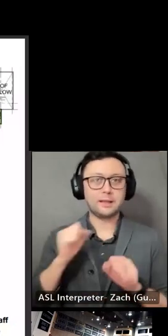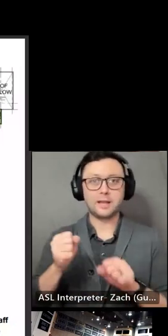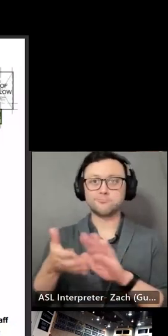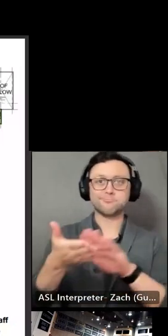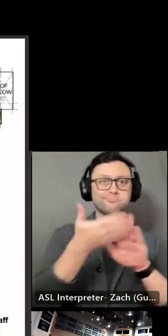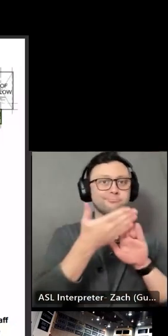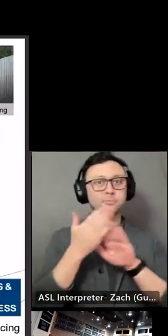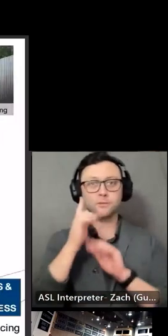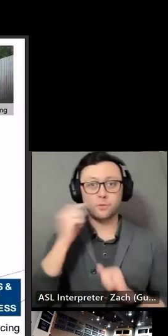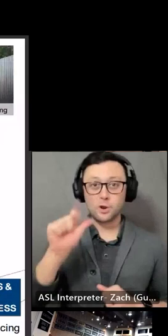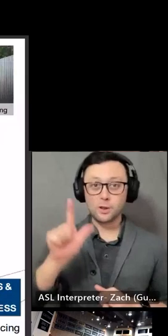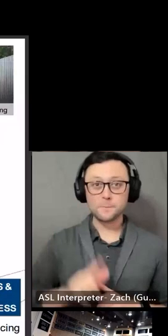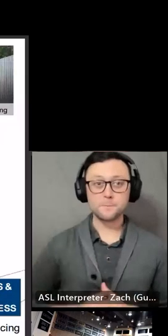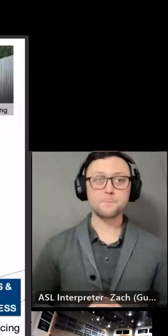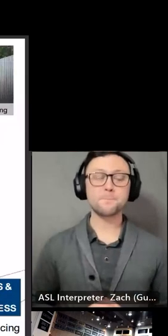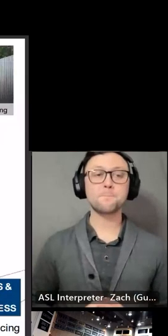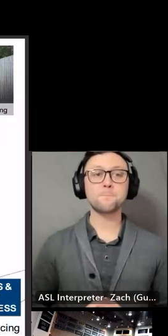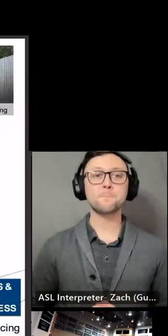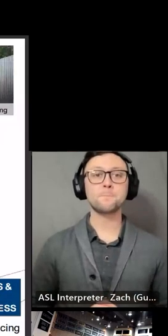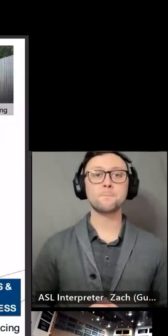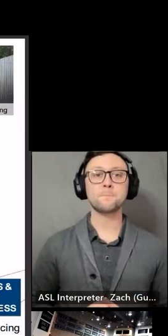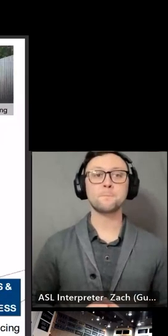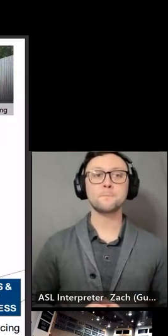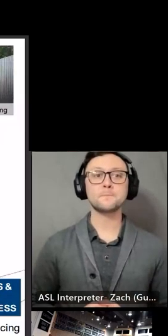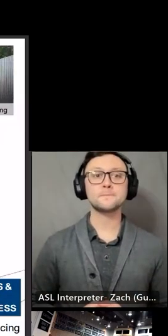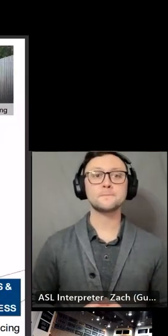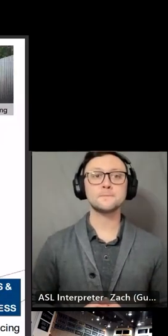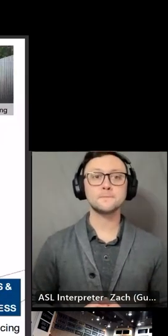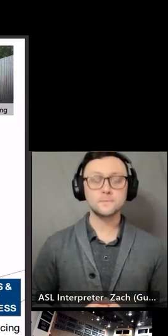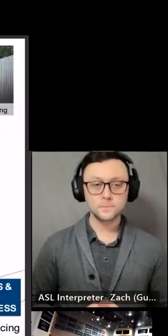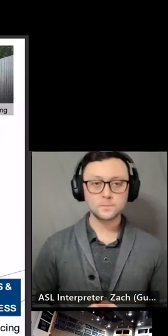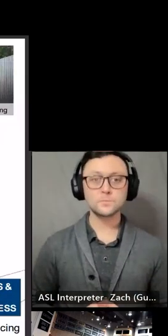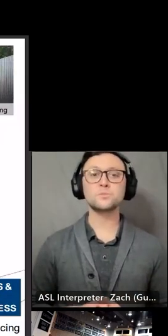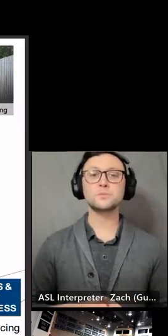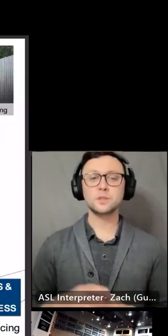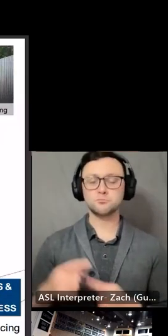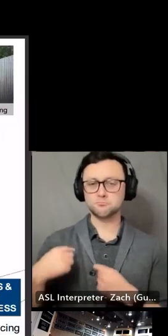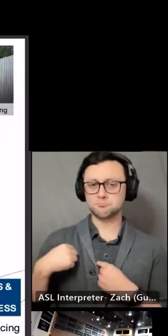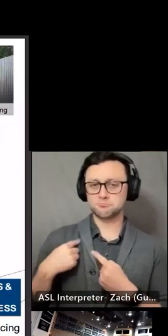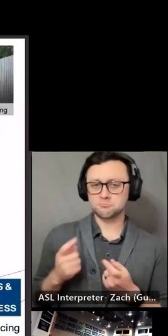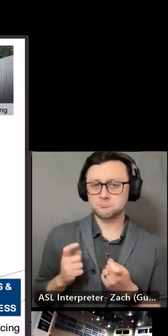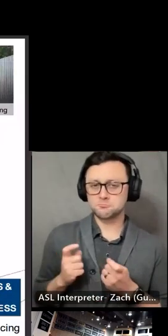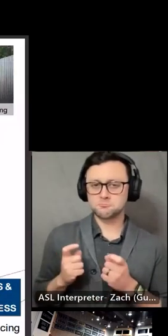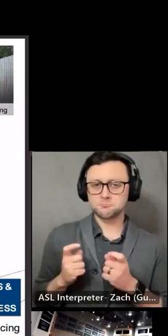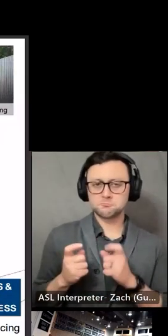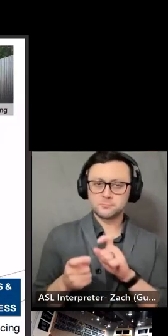So in terms of site access and a few things to highlight that have changed over time,